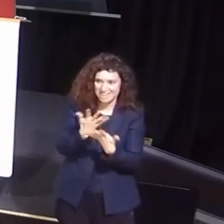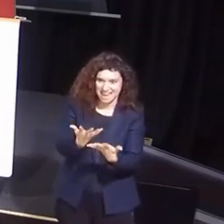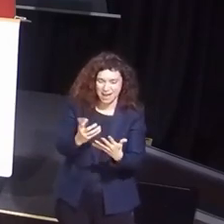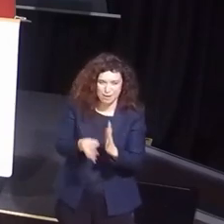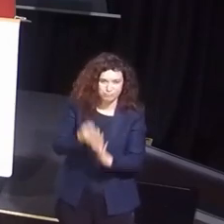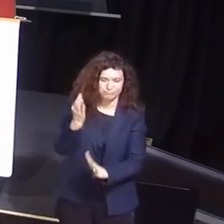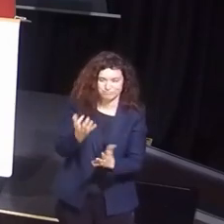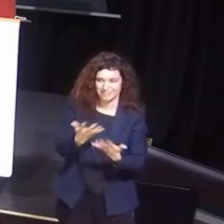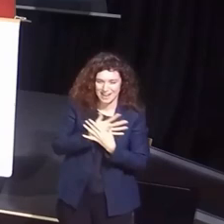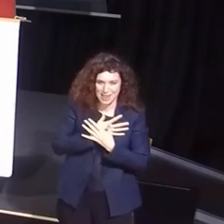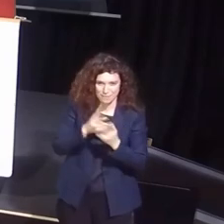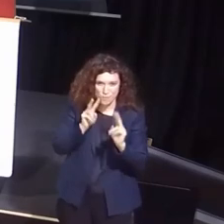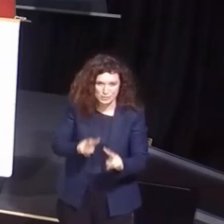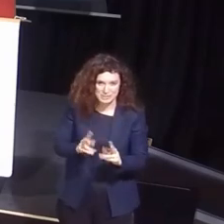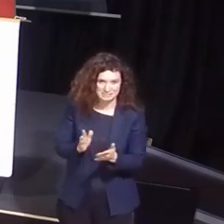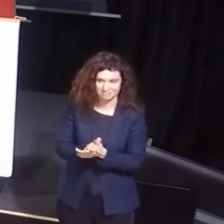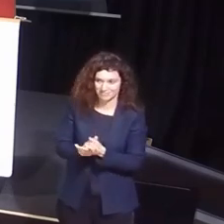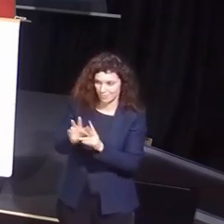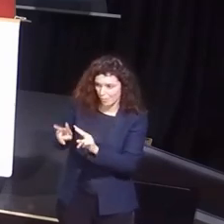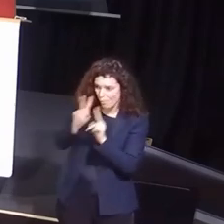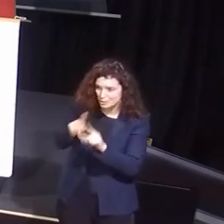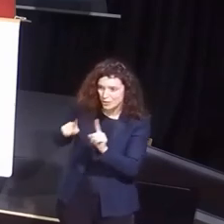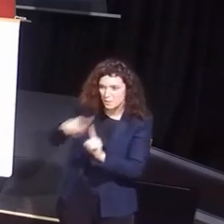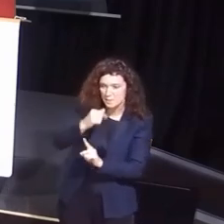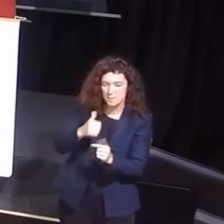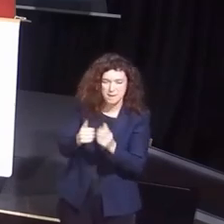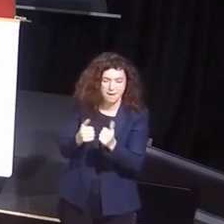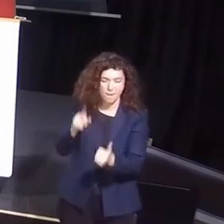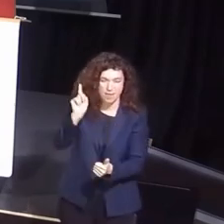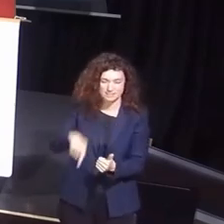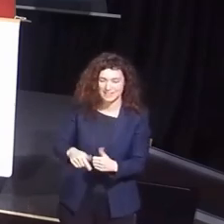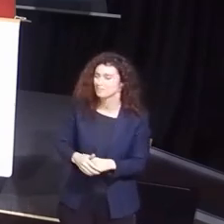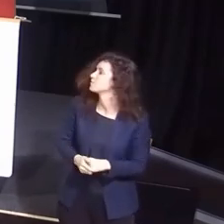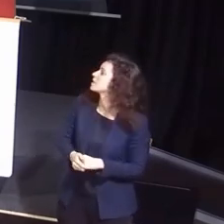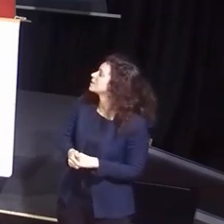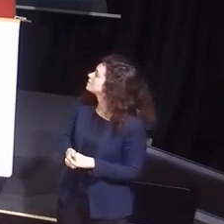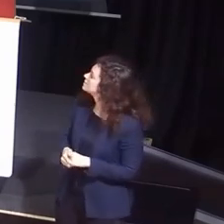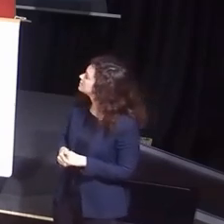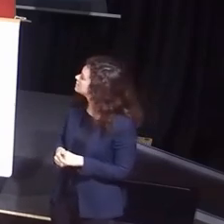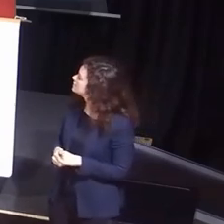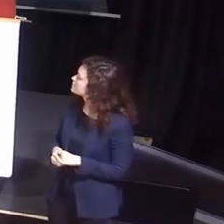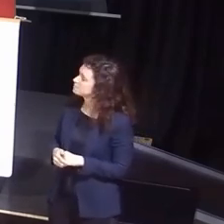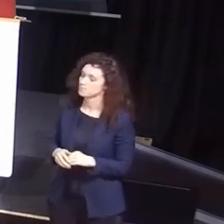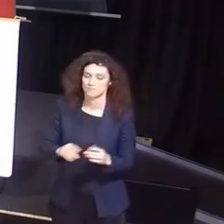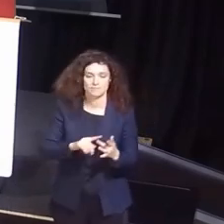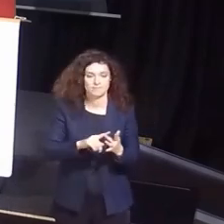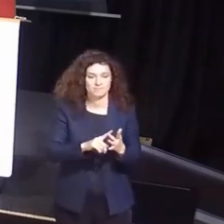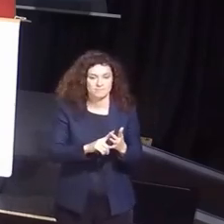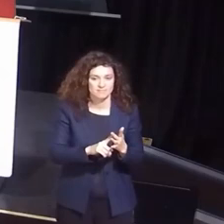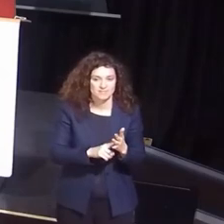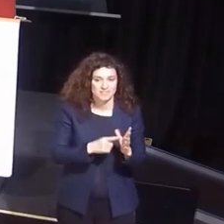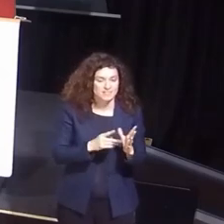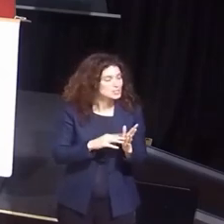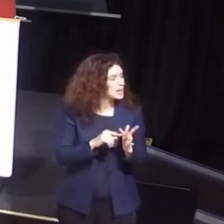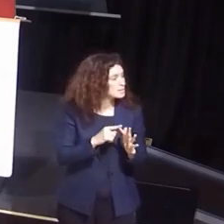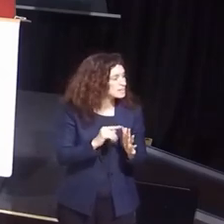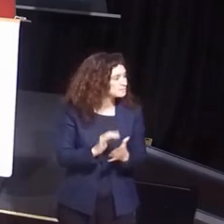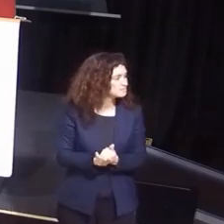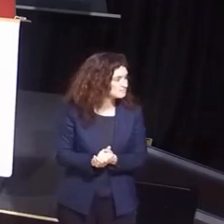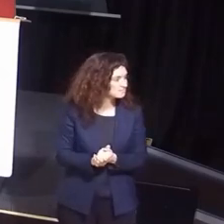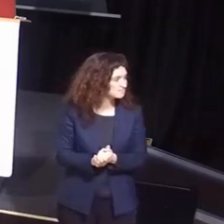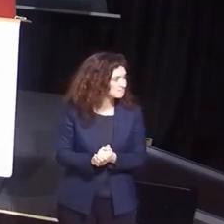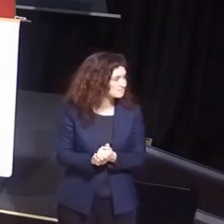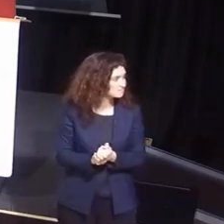game all day. I don't, I work, I promise. Jamie? Stardew Valley was another game I couldn't get into, same